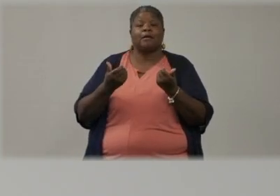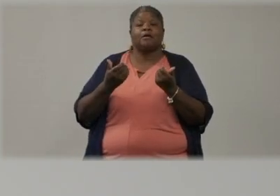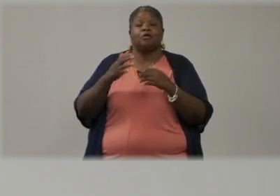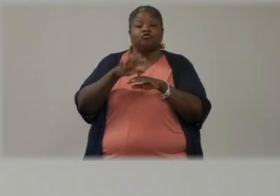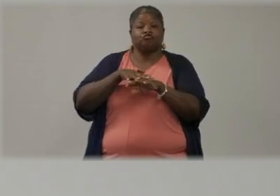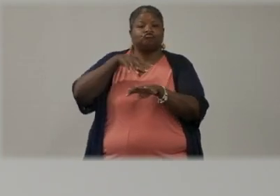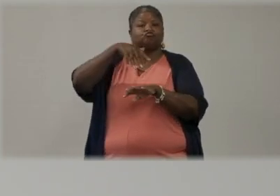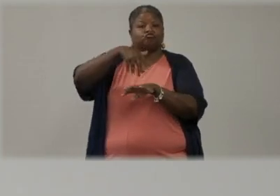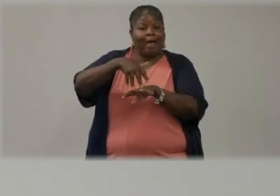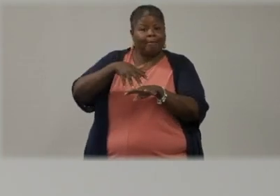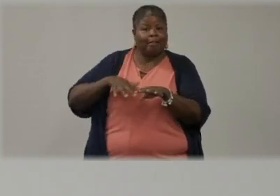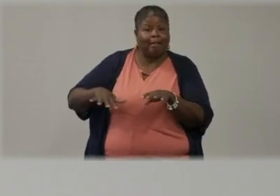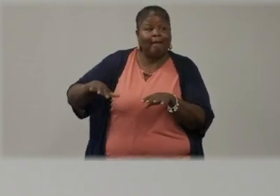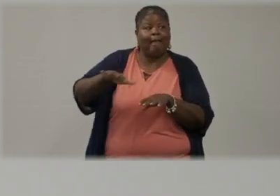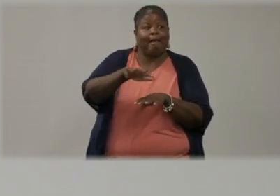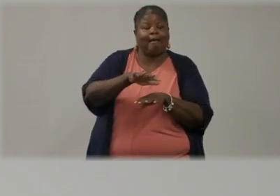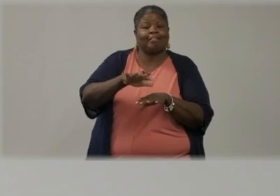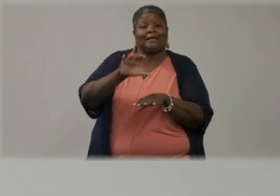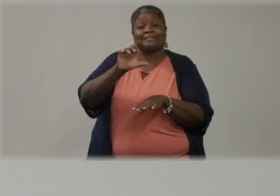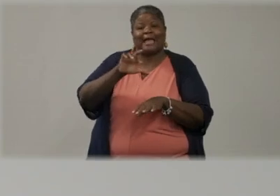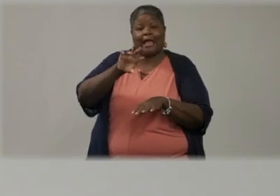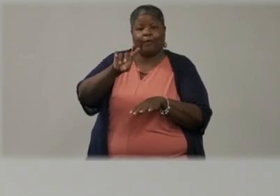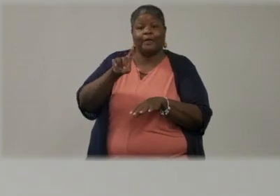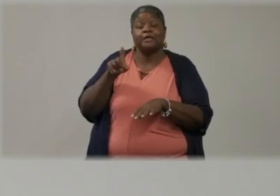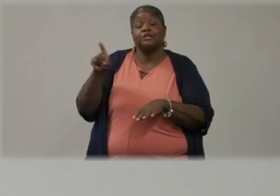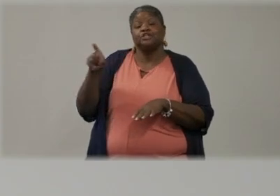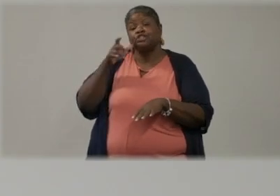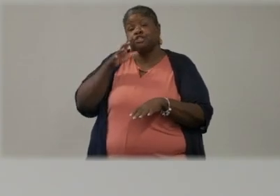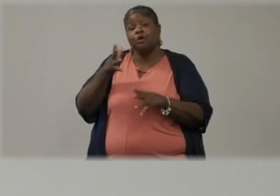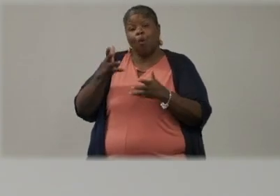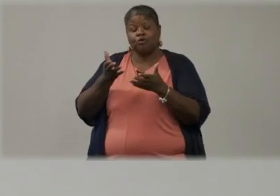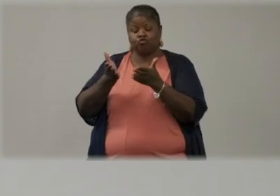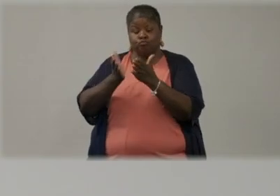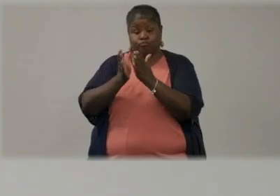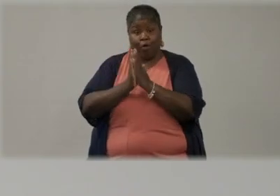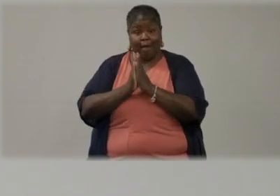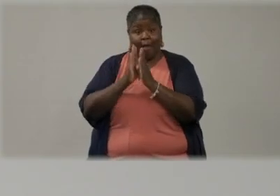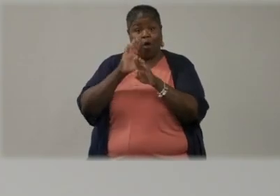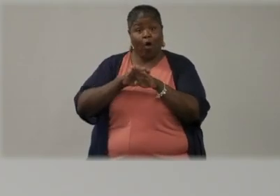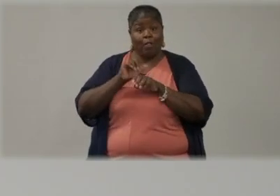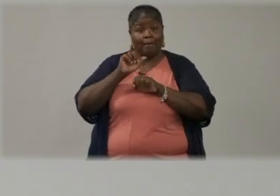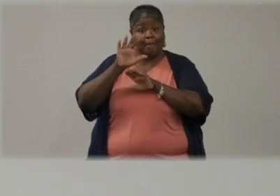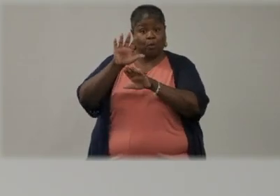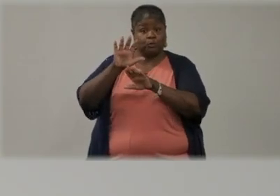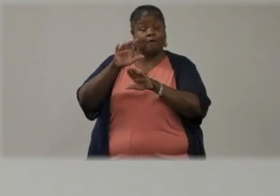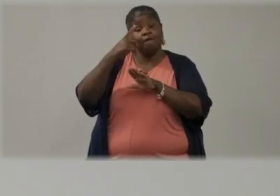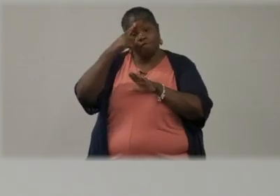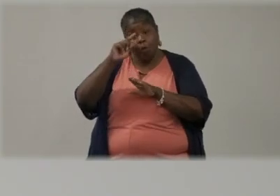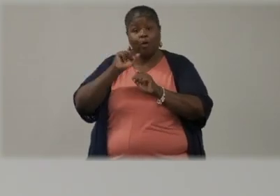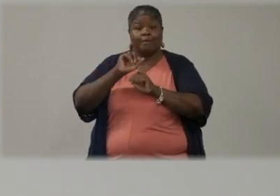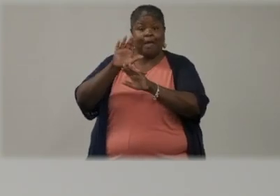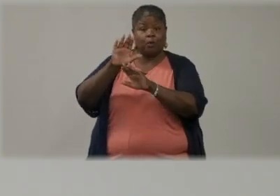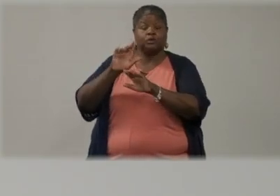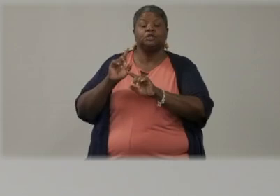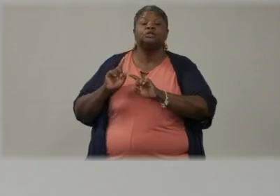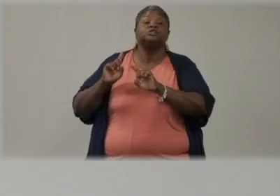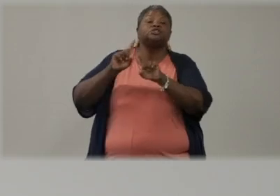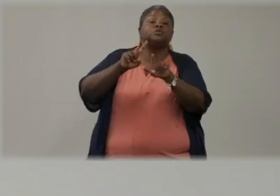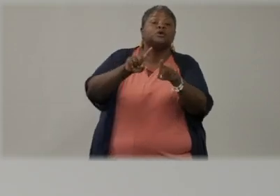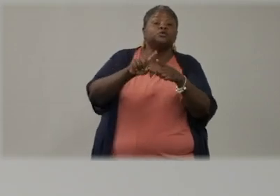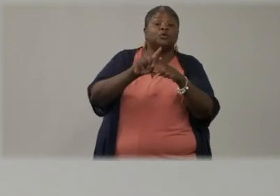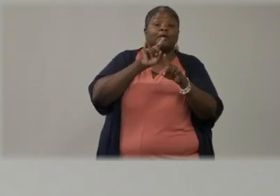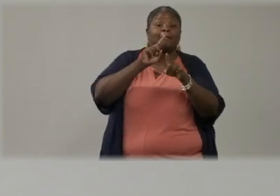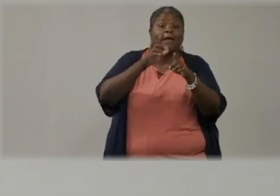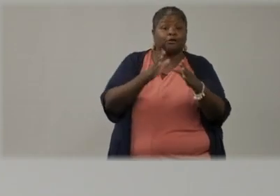feel is sacred. And she wanted to pray on the mountain, for the mountain. So she went to the incident